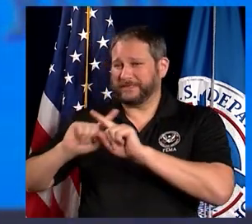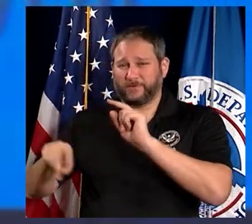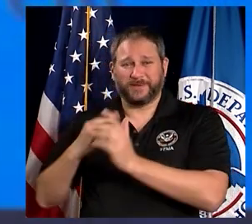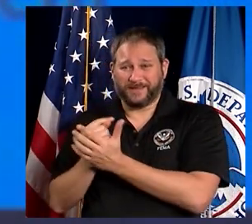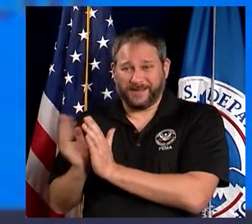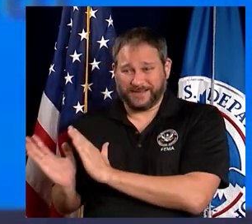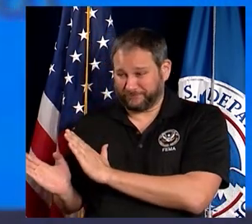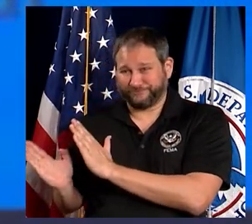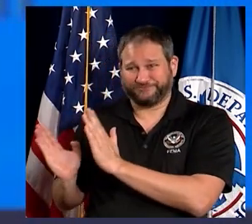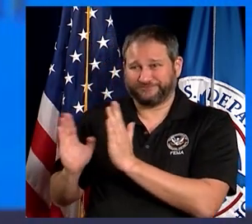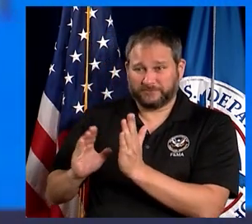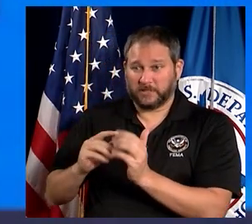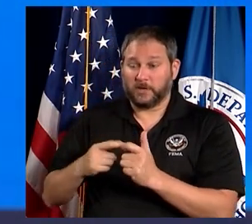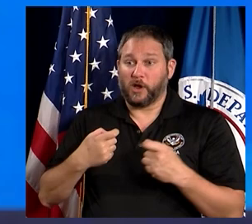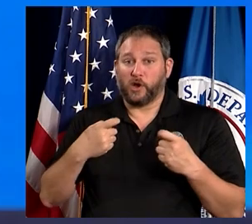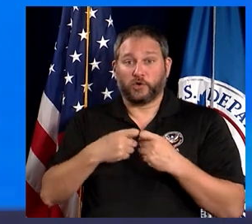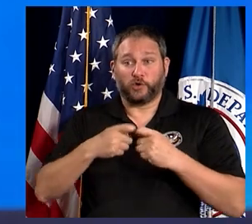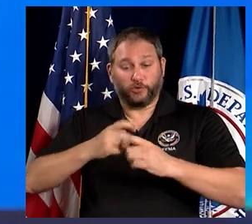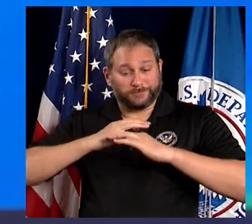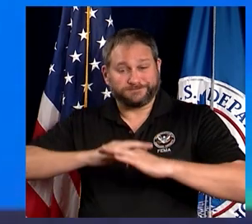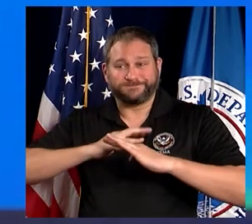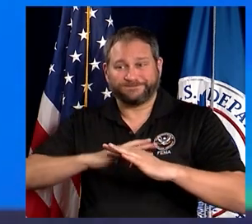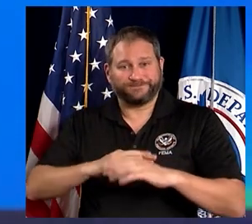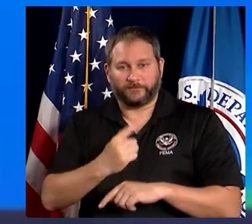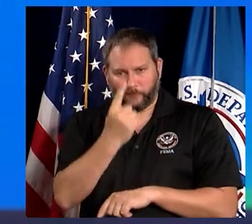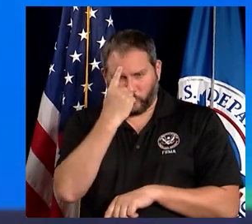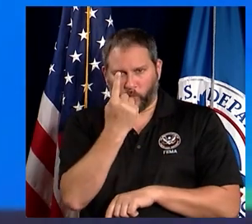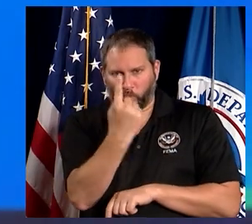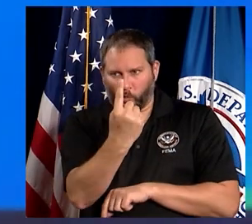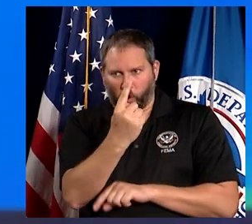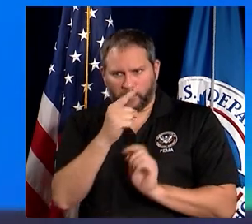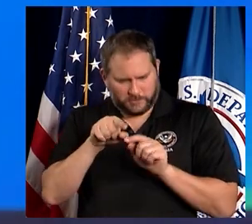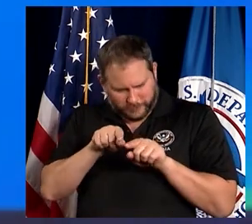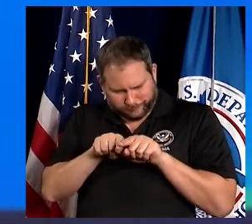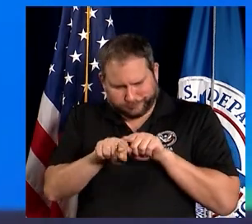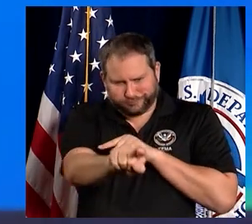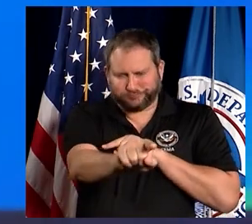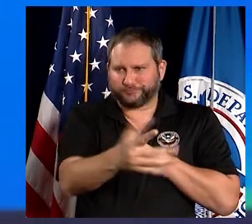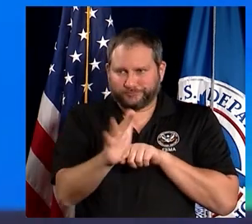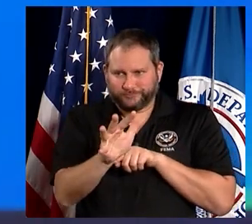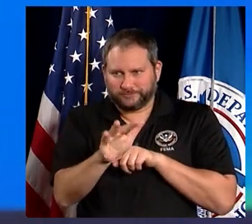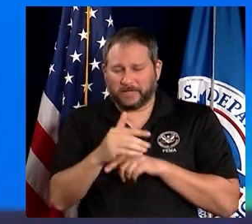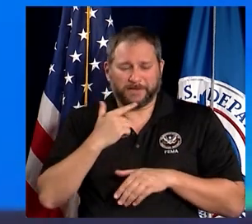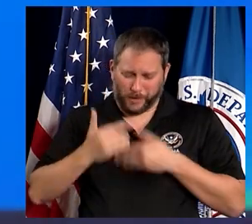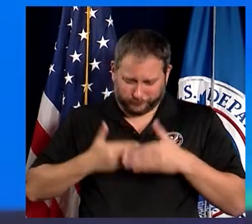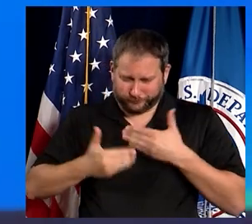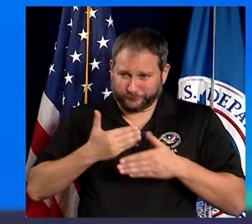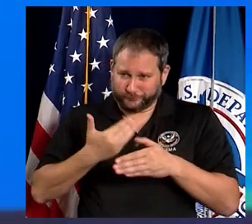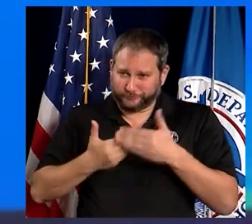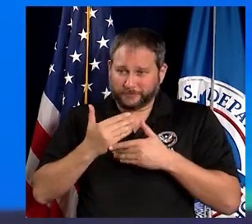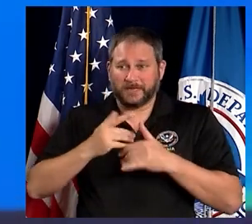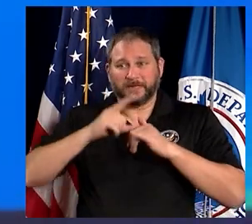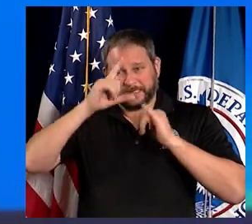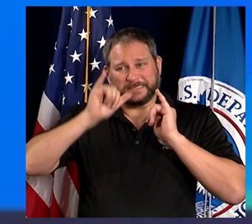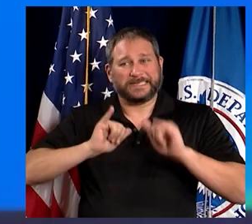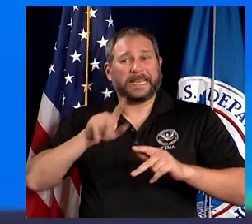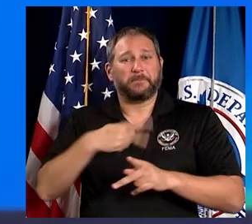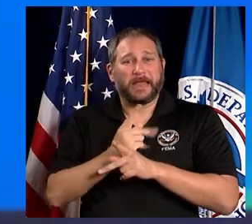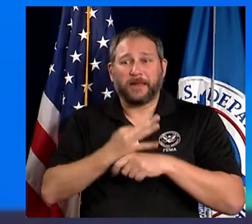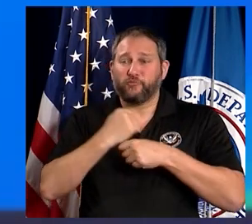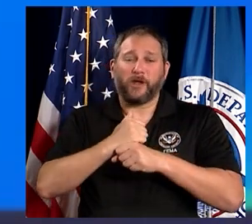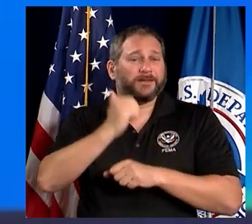one direction from large power plants that were sort of trundling along, putting out similar amounts of productivity every